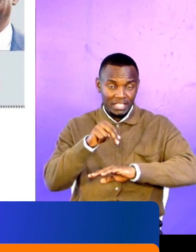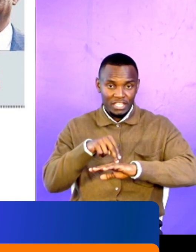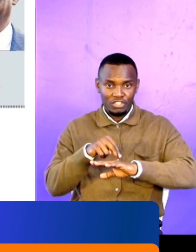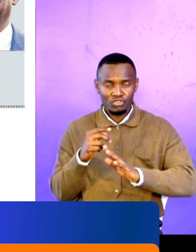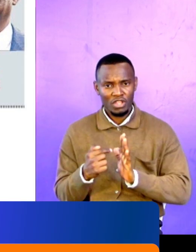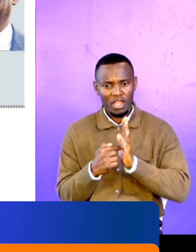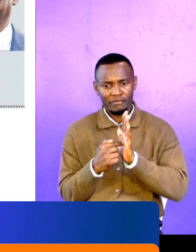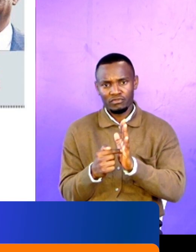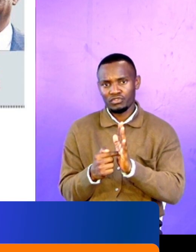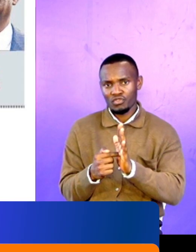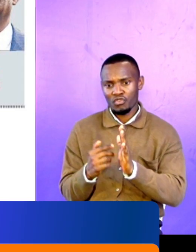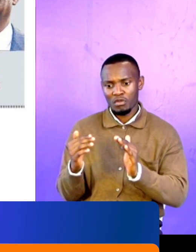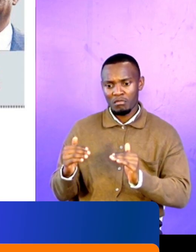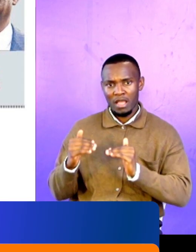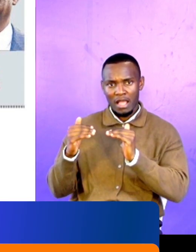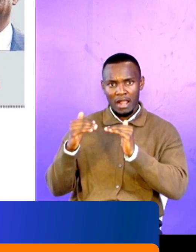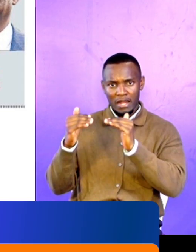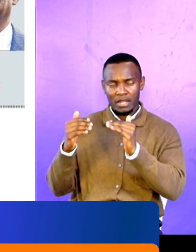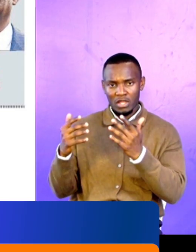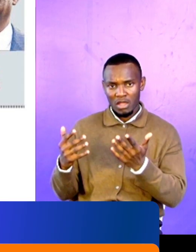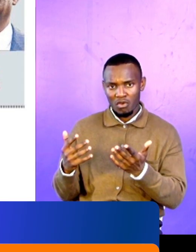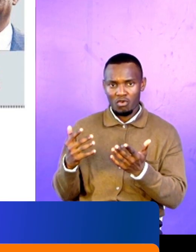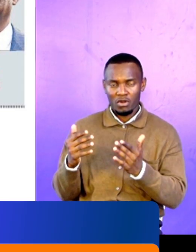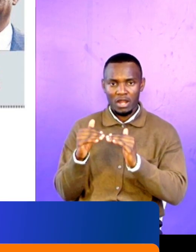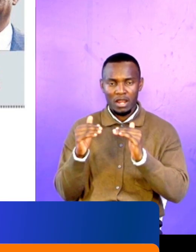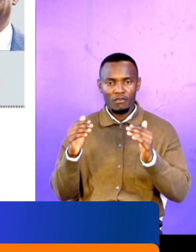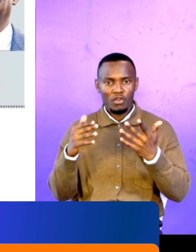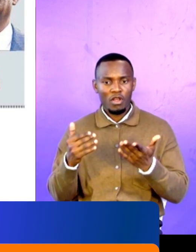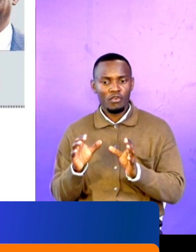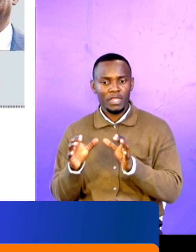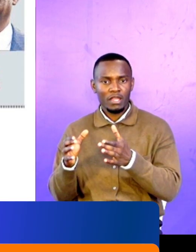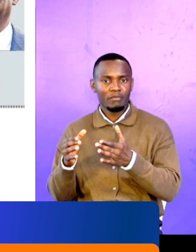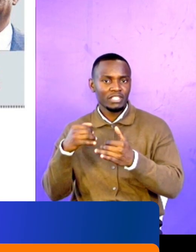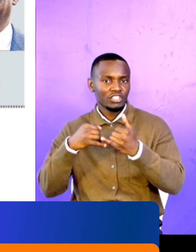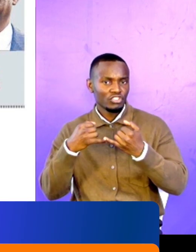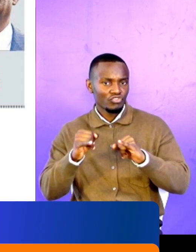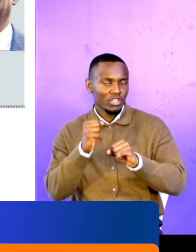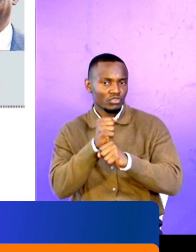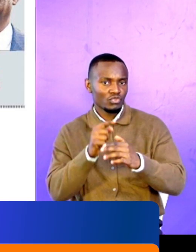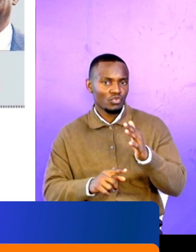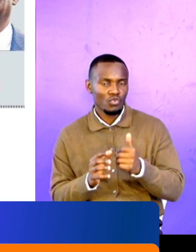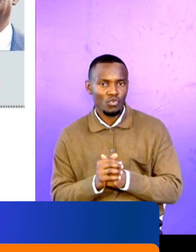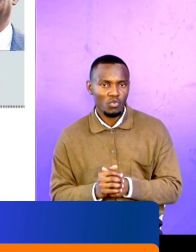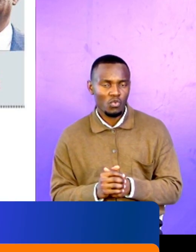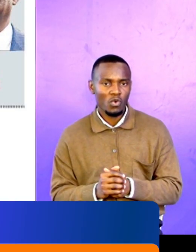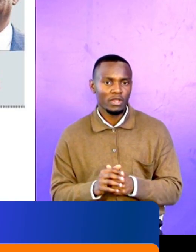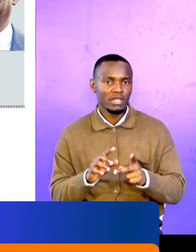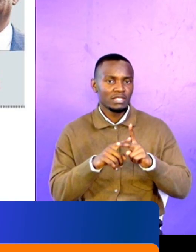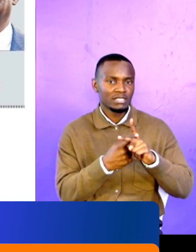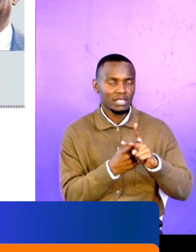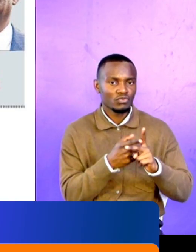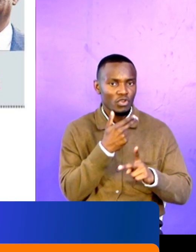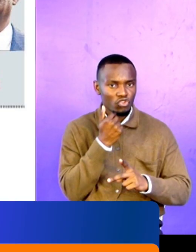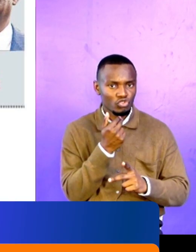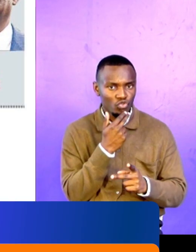a ladder or a scale of how these companies are trying to get into the sugar business.